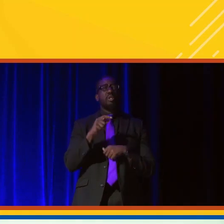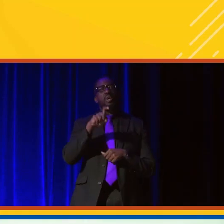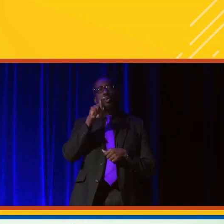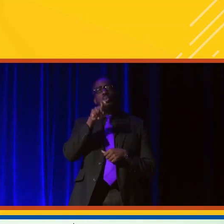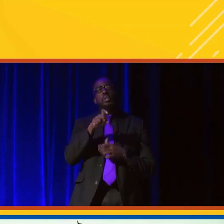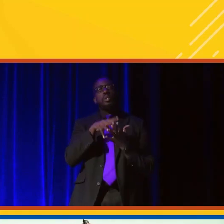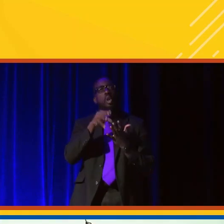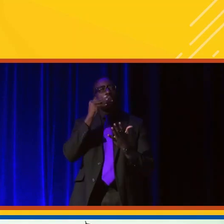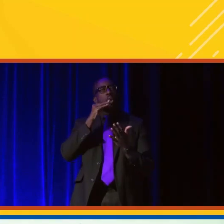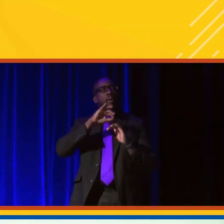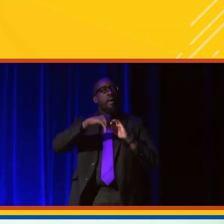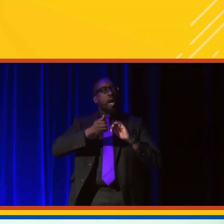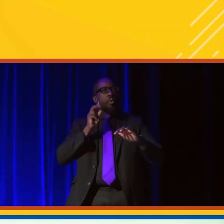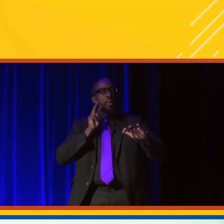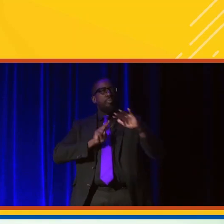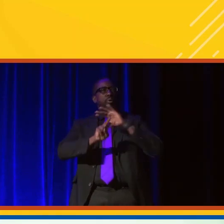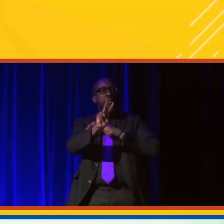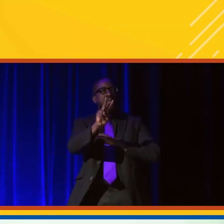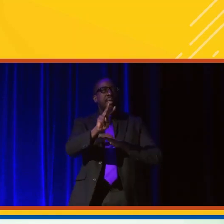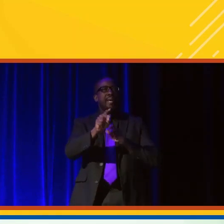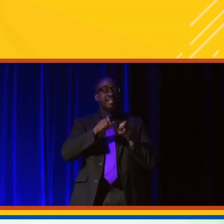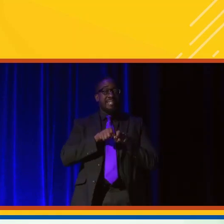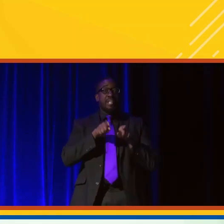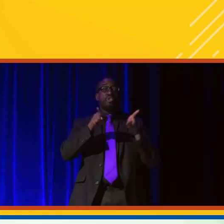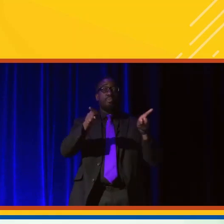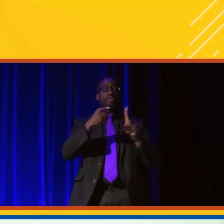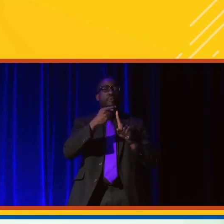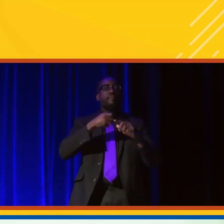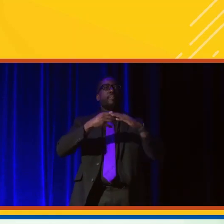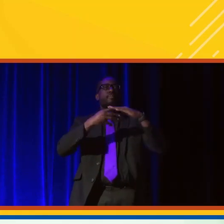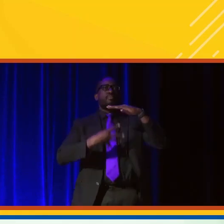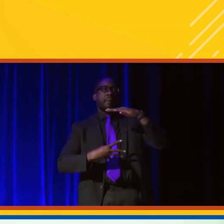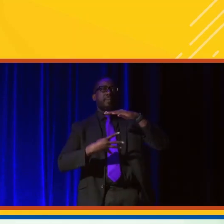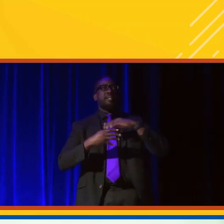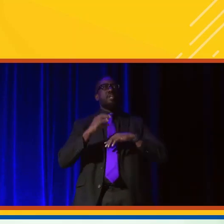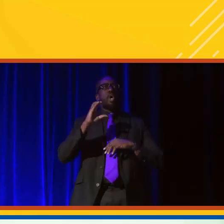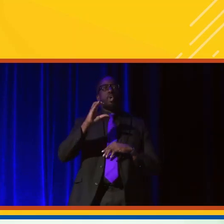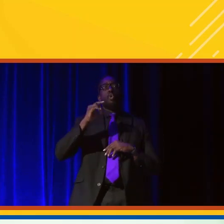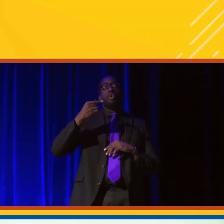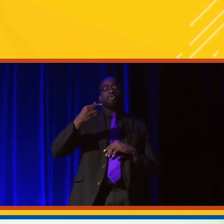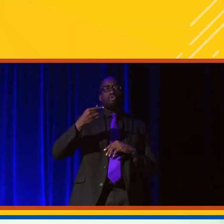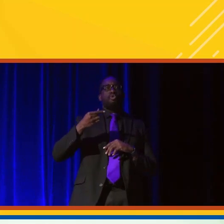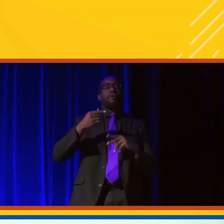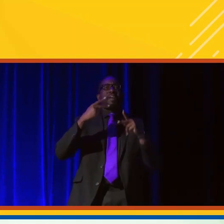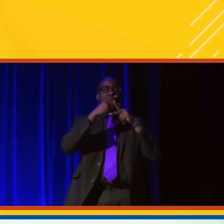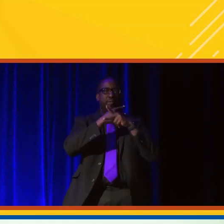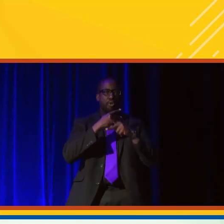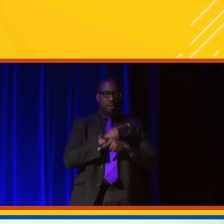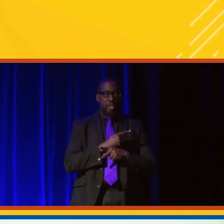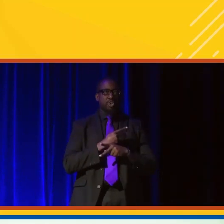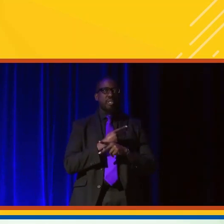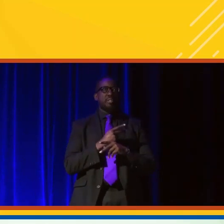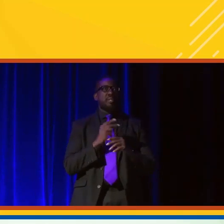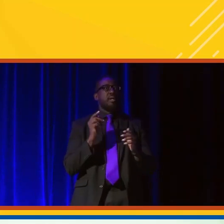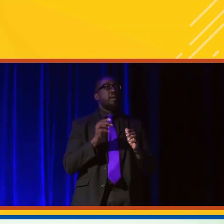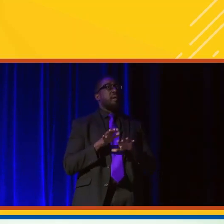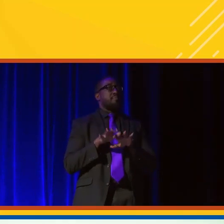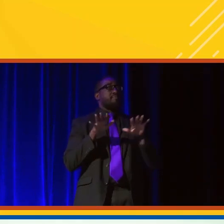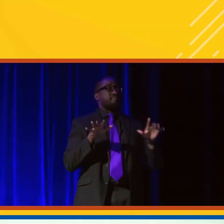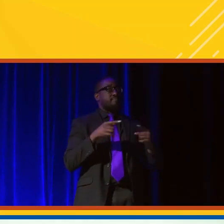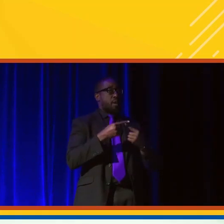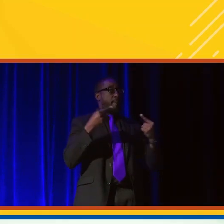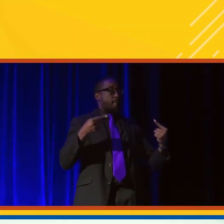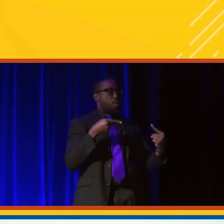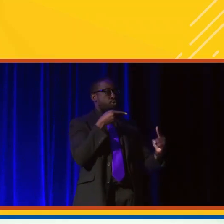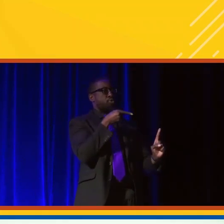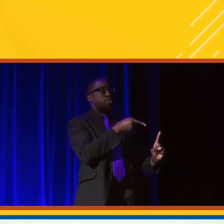to predict distributions of properties from coarse grain configurations as opposed to single properties. So the example here is